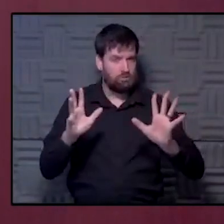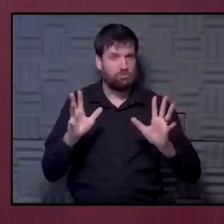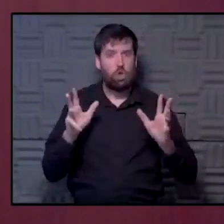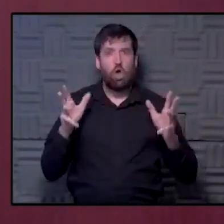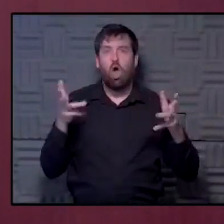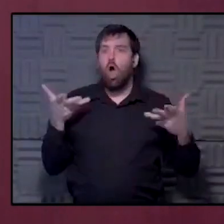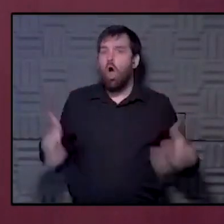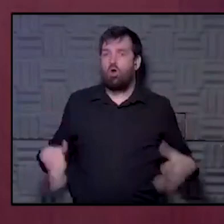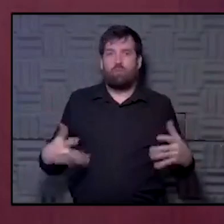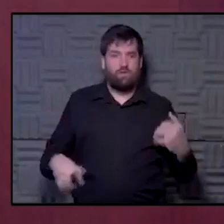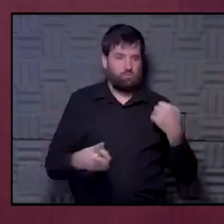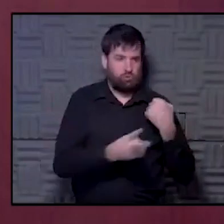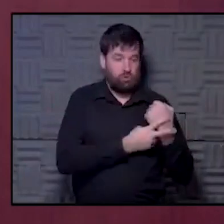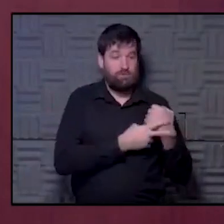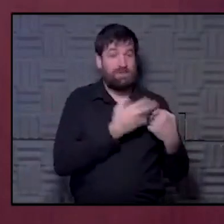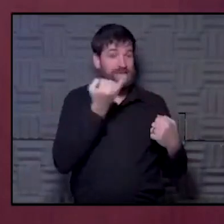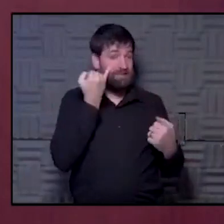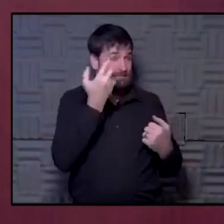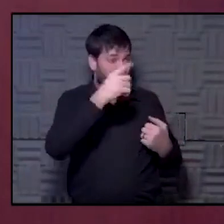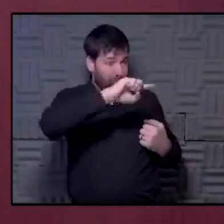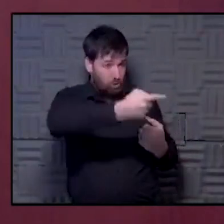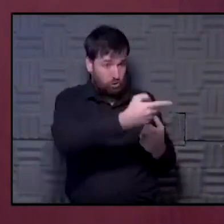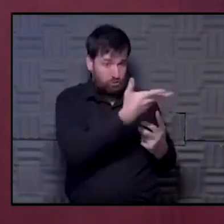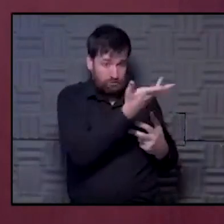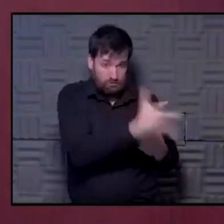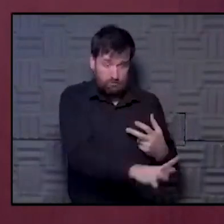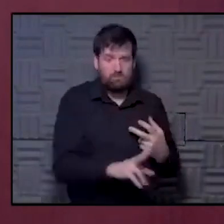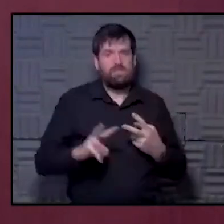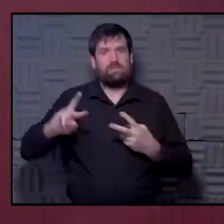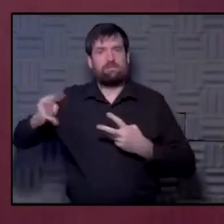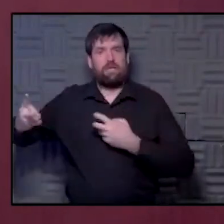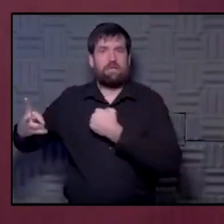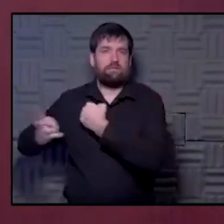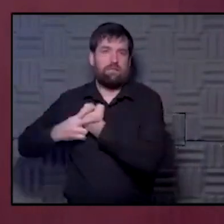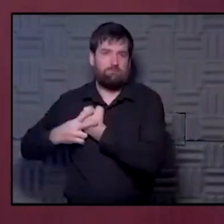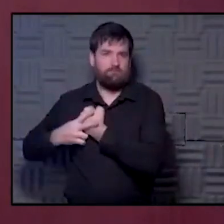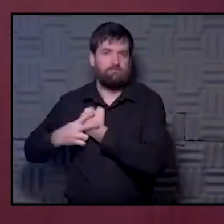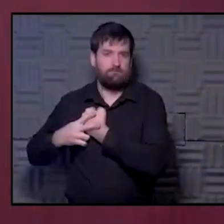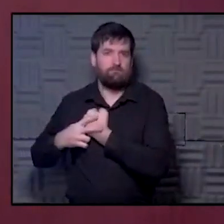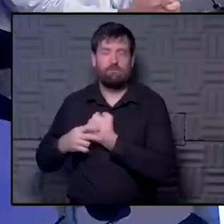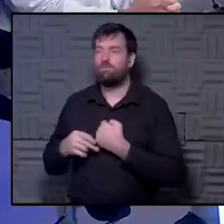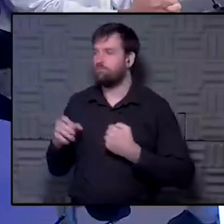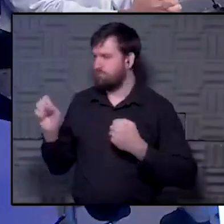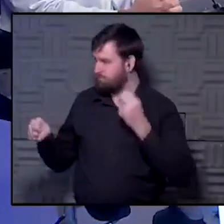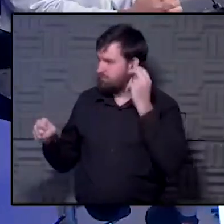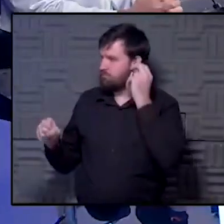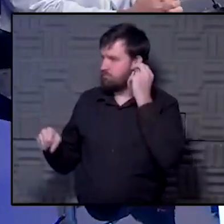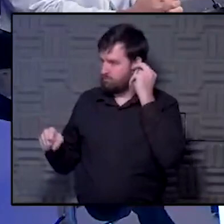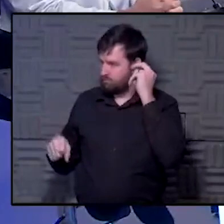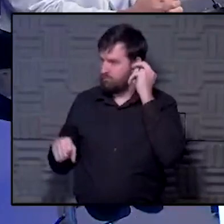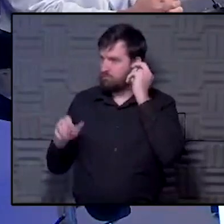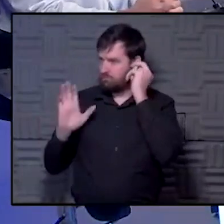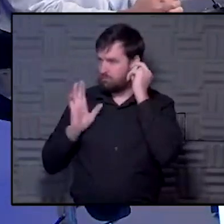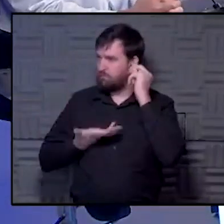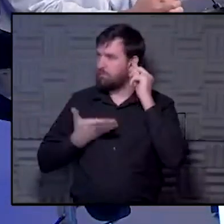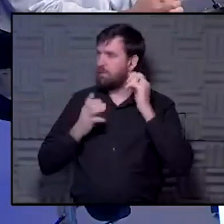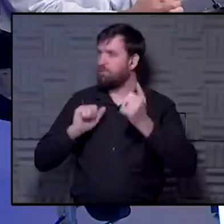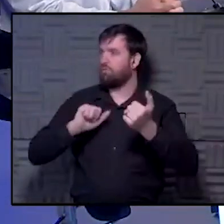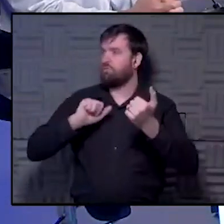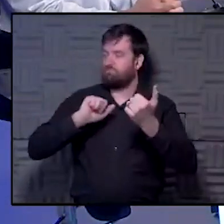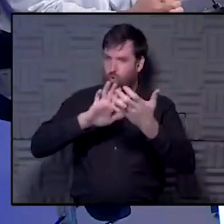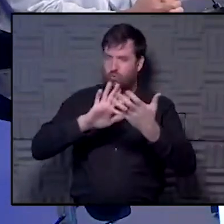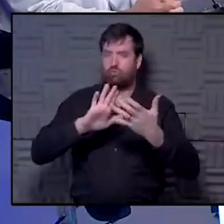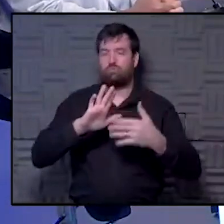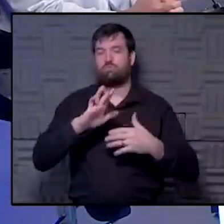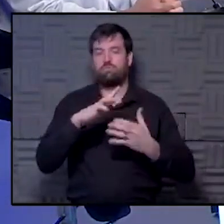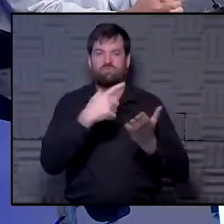already reserved. So if you come in and get your first shot, that second shot is already reserved for you. Yeah, I think that's been our approach. Now, Alan, there's